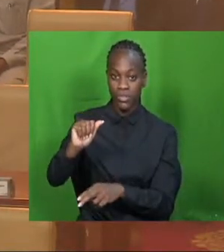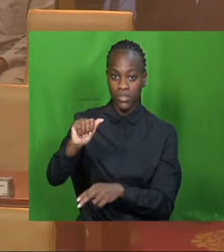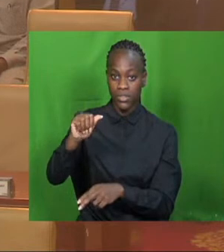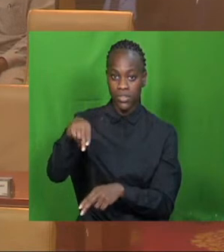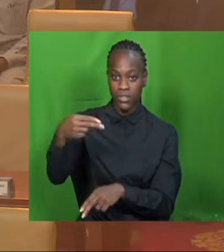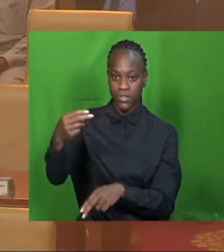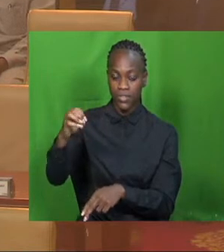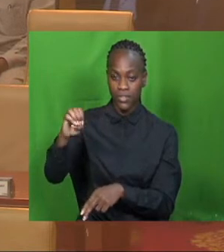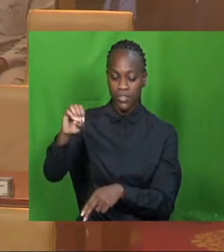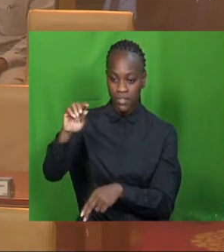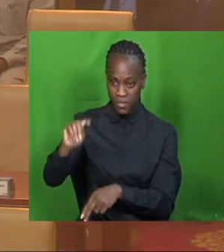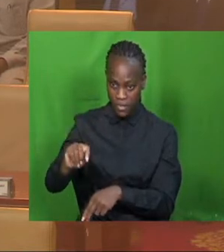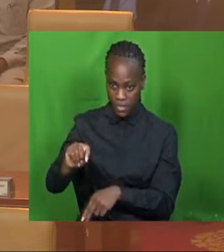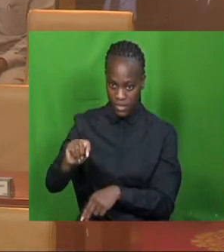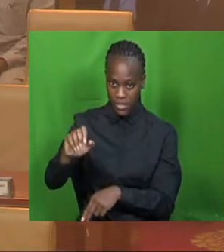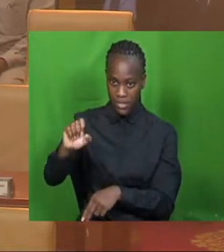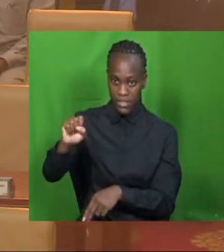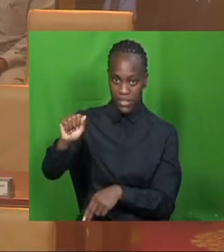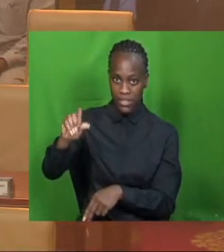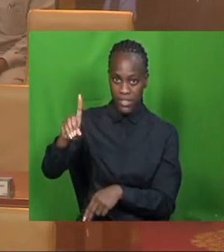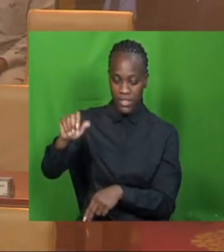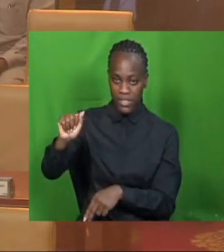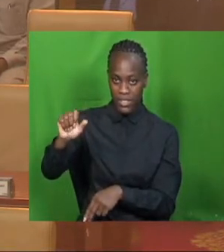continue the business on the order paper,